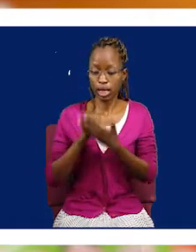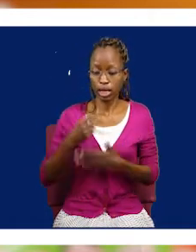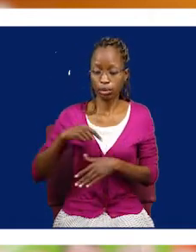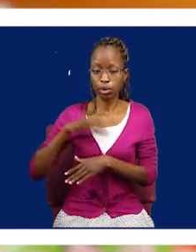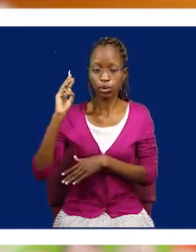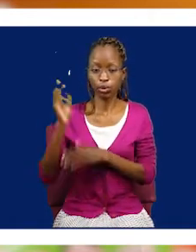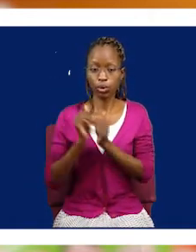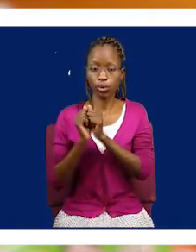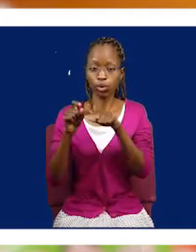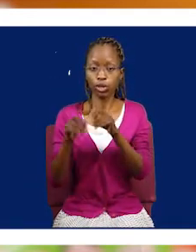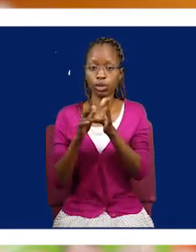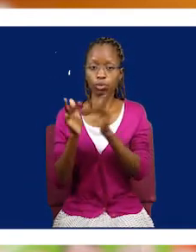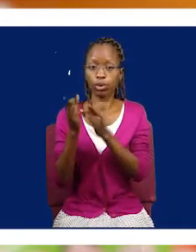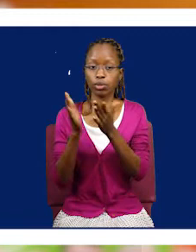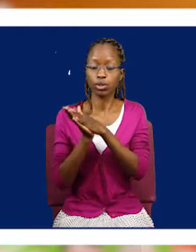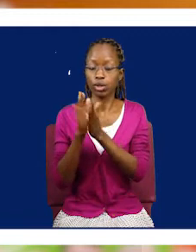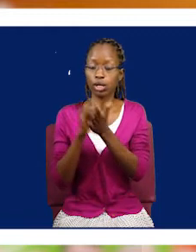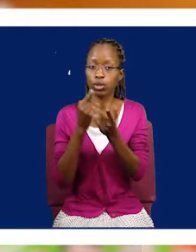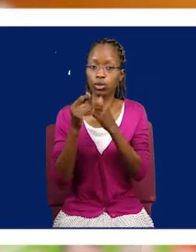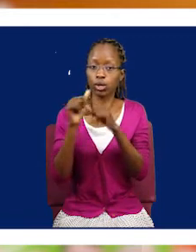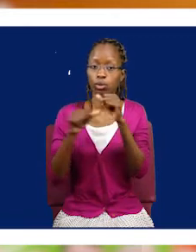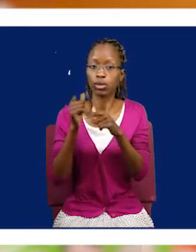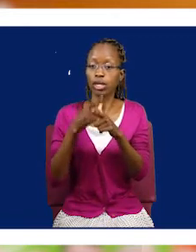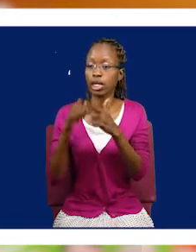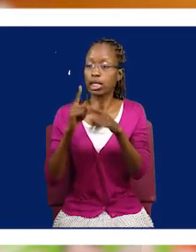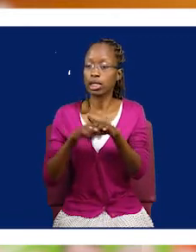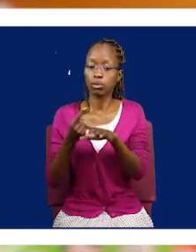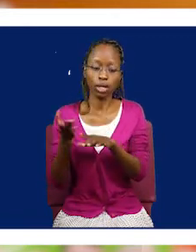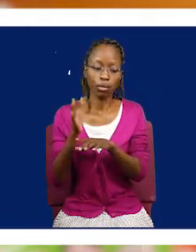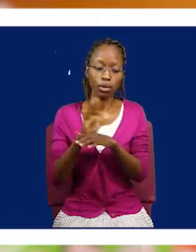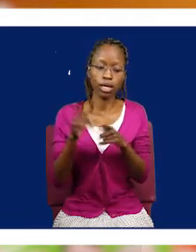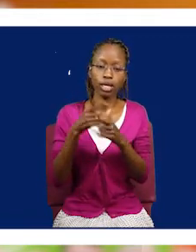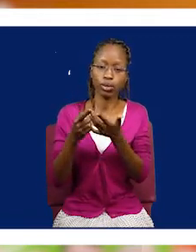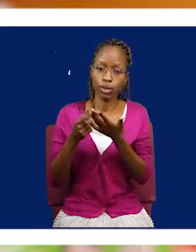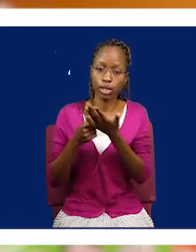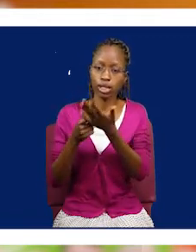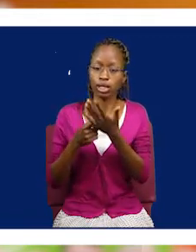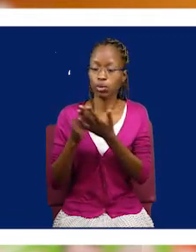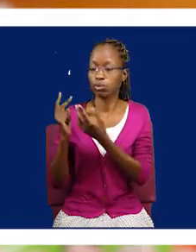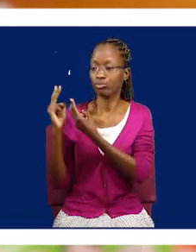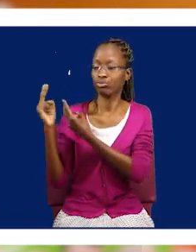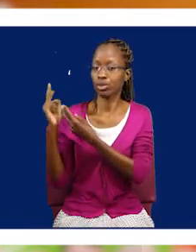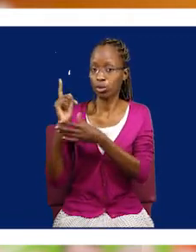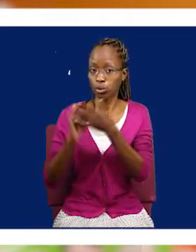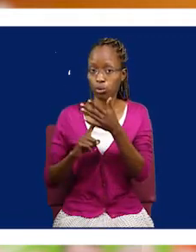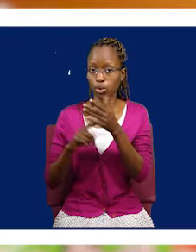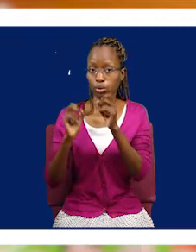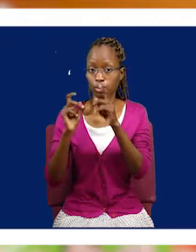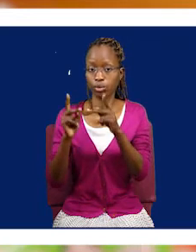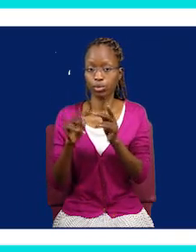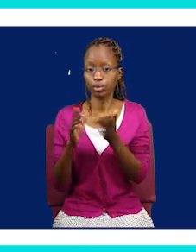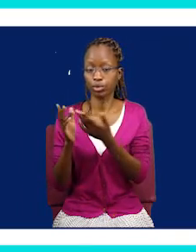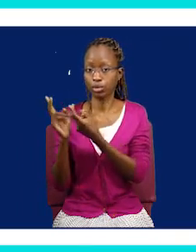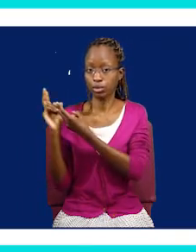us with this Bible story that we've just talked about. And then, when we come back, we will discuss what we have just watched and